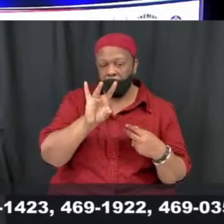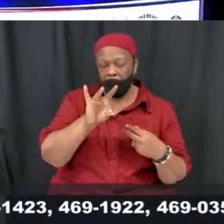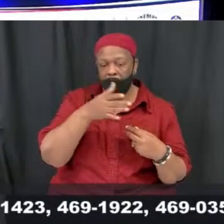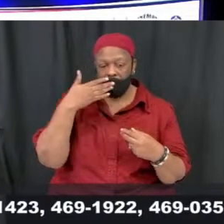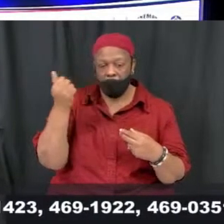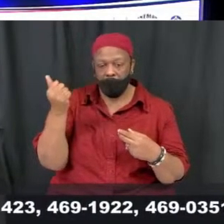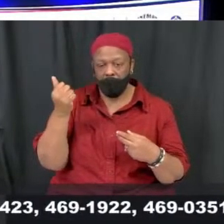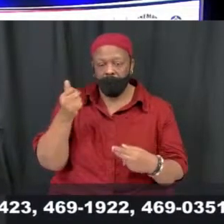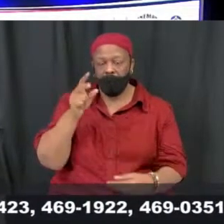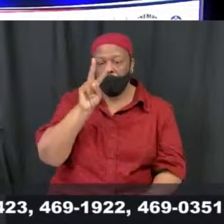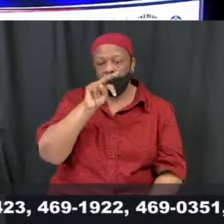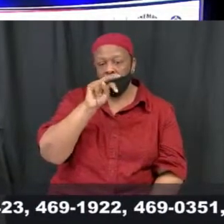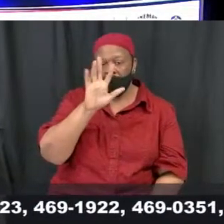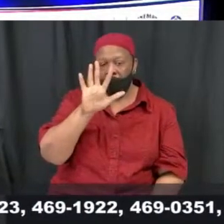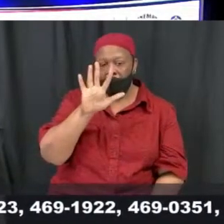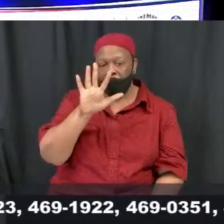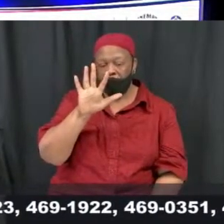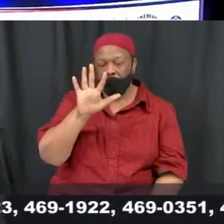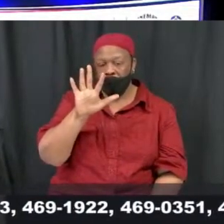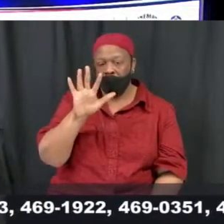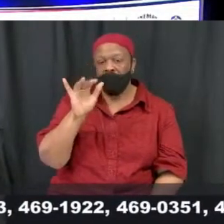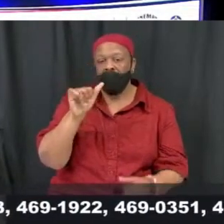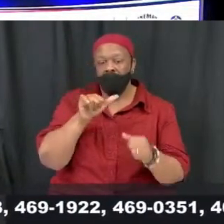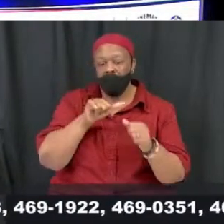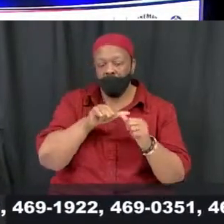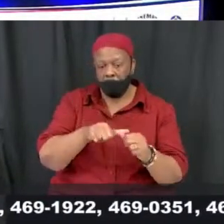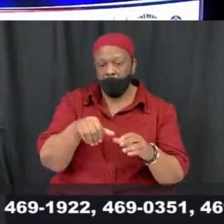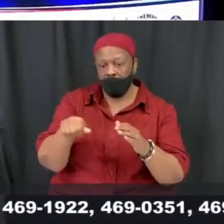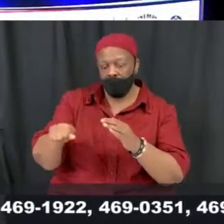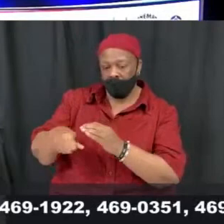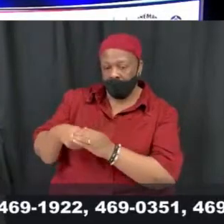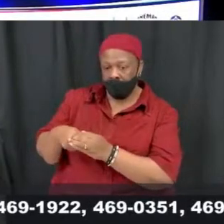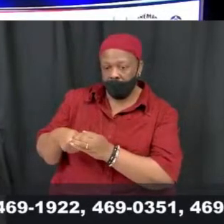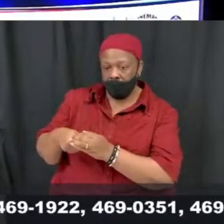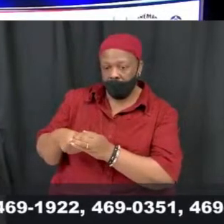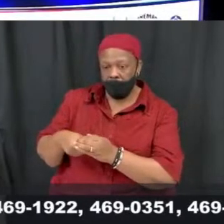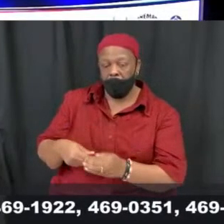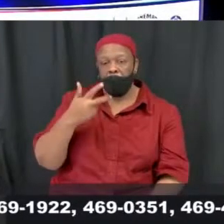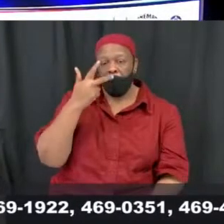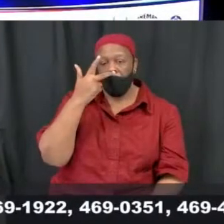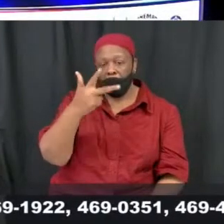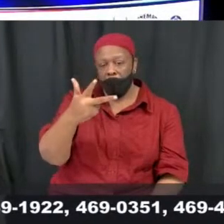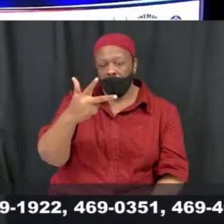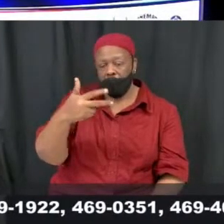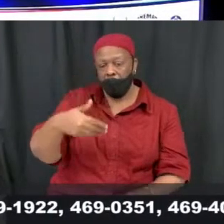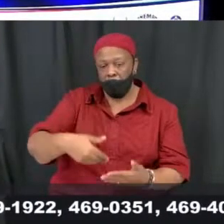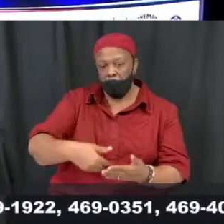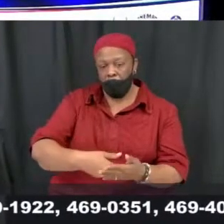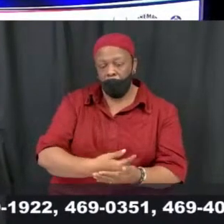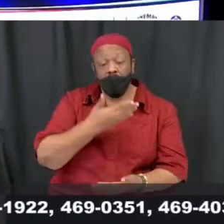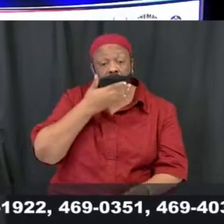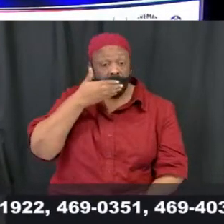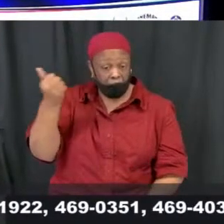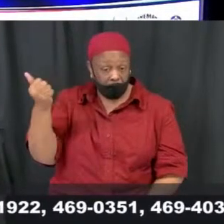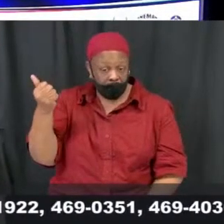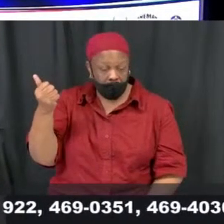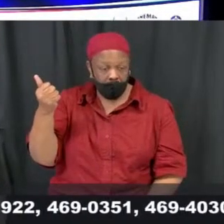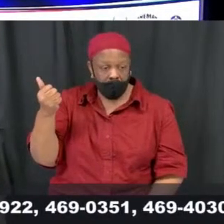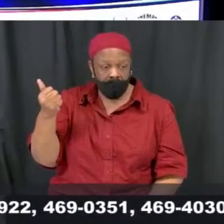25 cases. Our 3 most recent recoveries, they